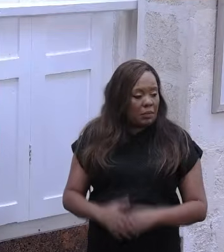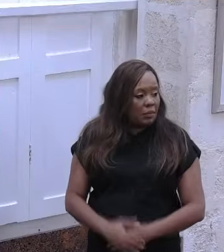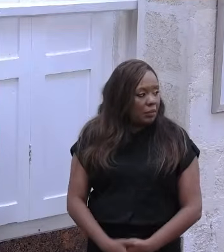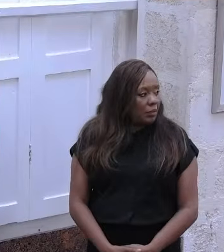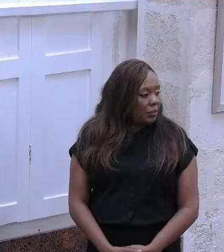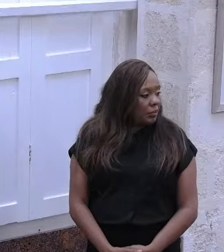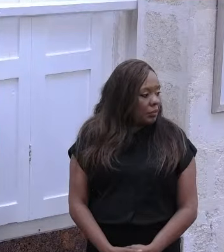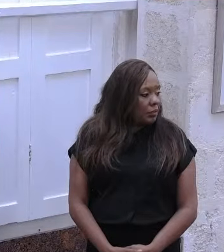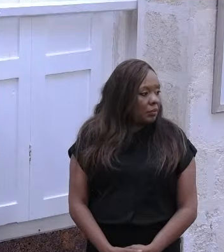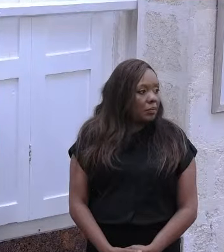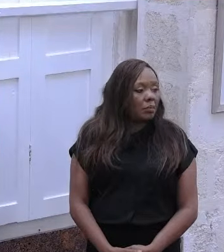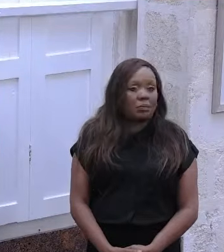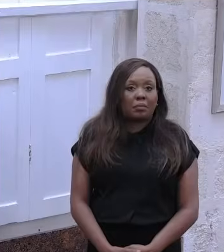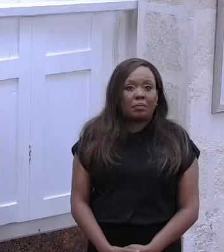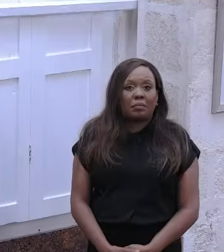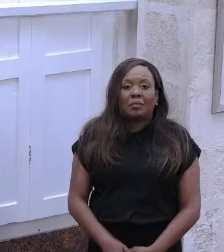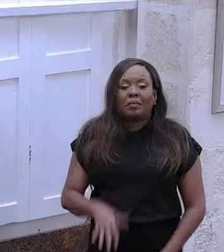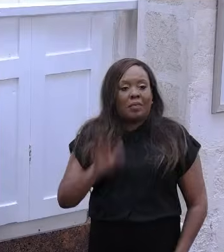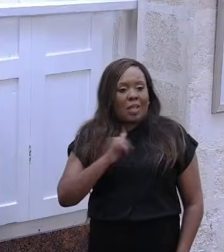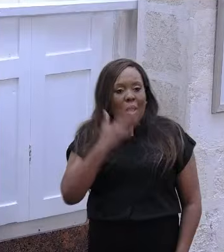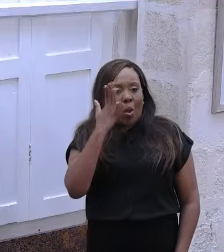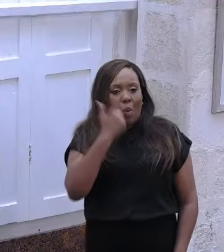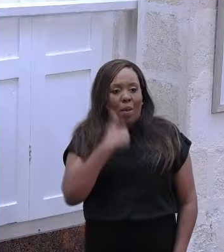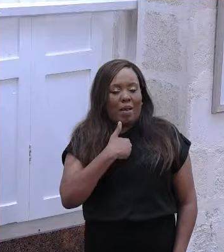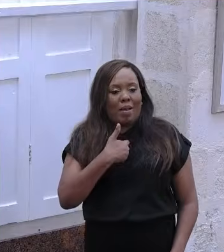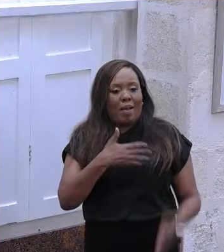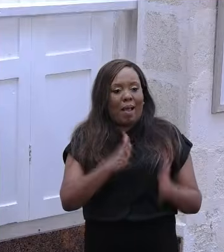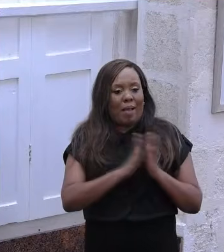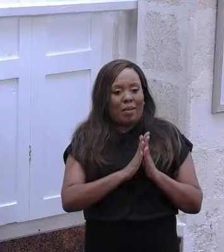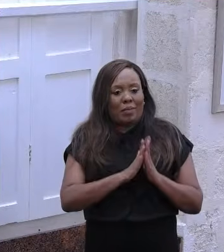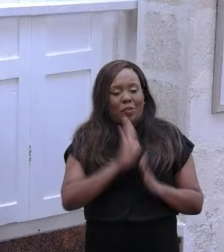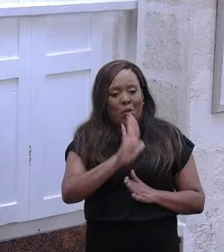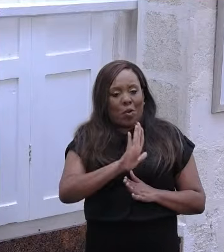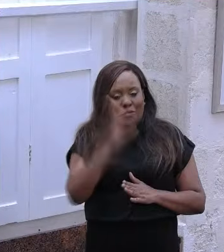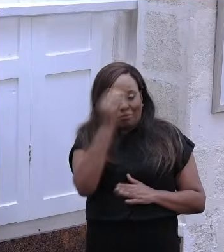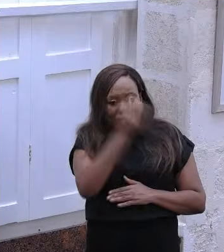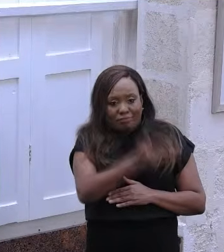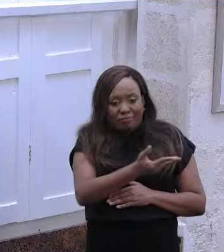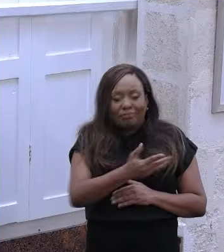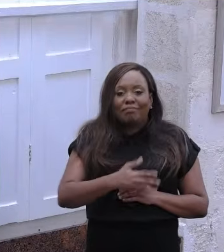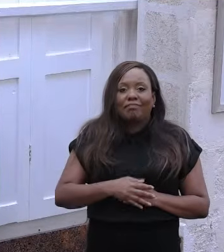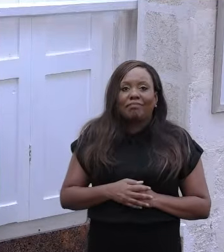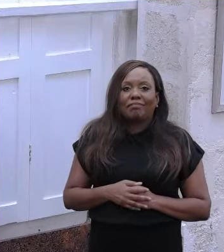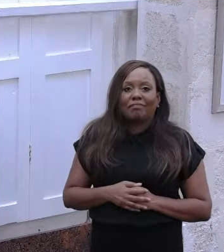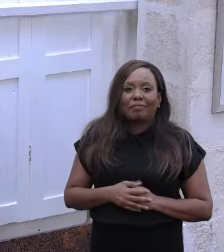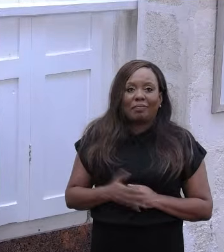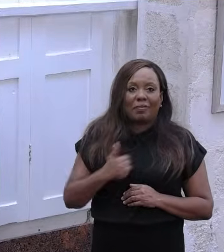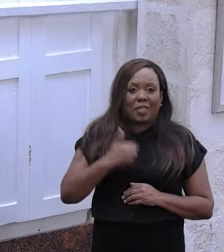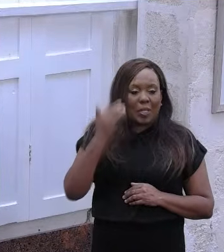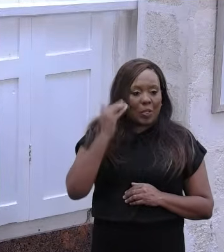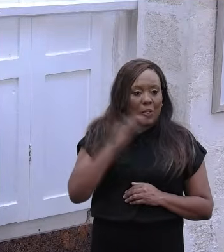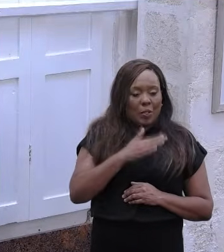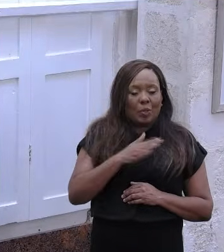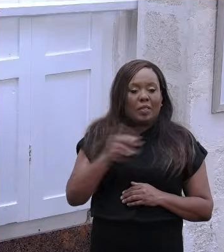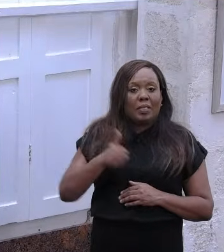That's why we sought your intervention here, based on your skill set and your portfolio as senior minister as well. And